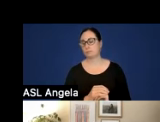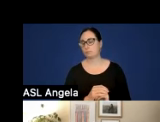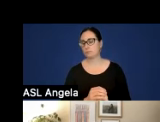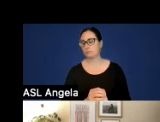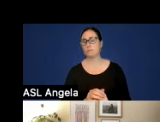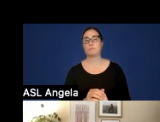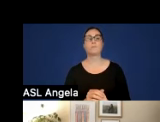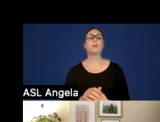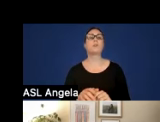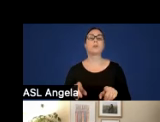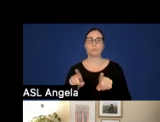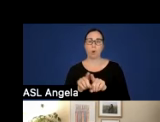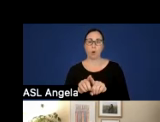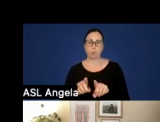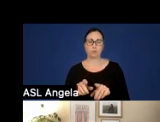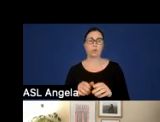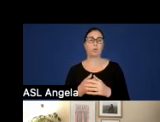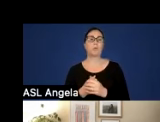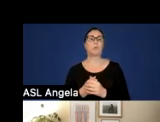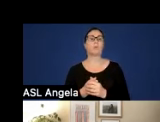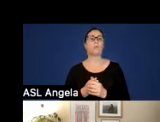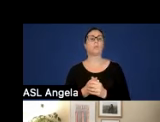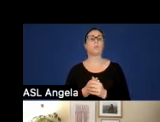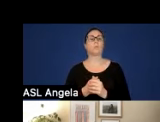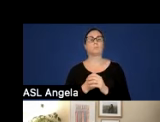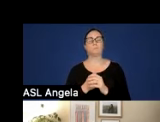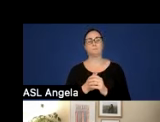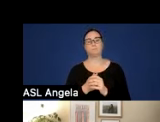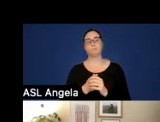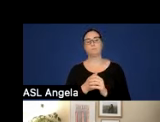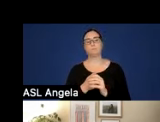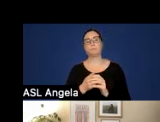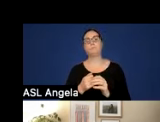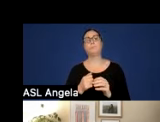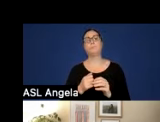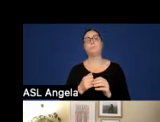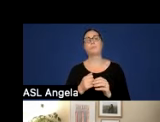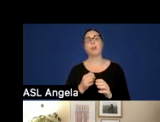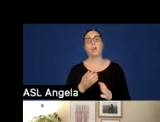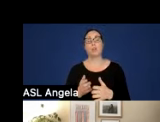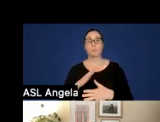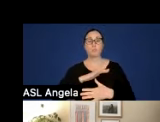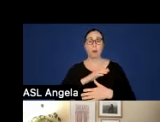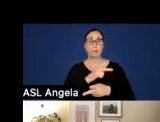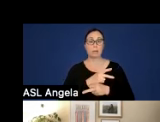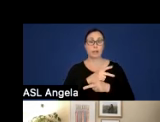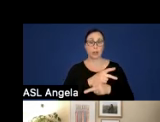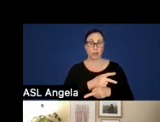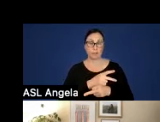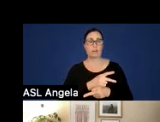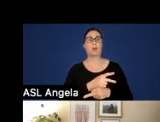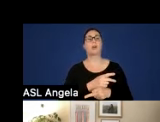They're also going to assess the characteristics of a primary caregiver. They're going to assess their